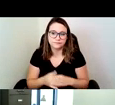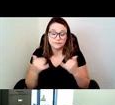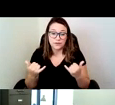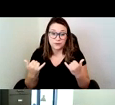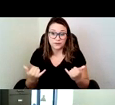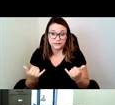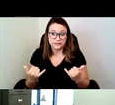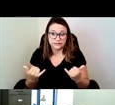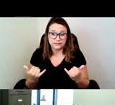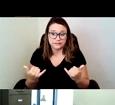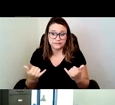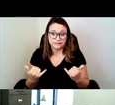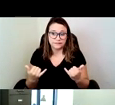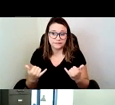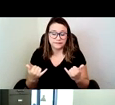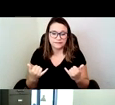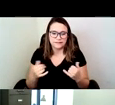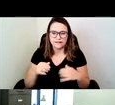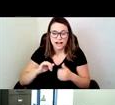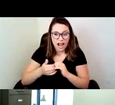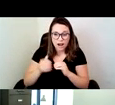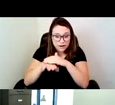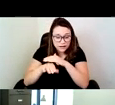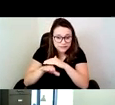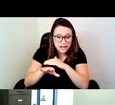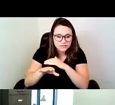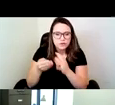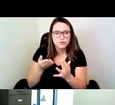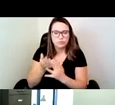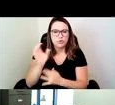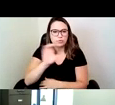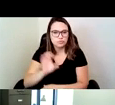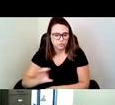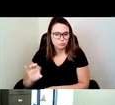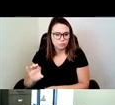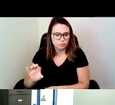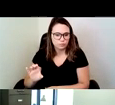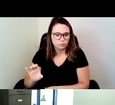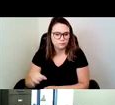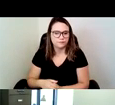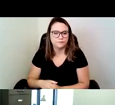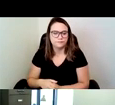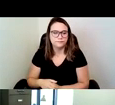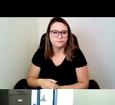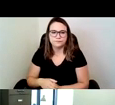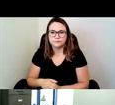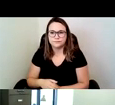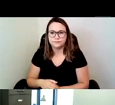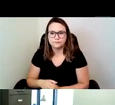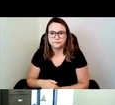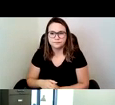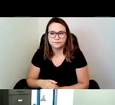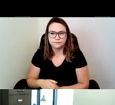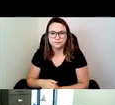a live Zoom format and are also available for future viewing on our website. Just as in our health